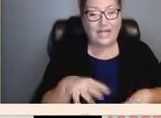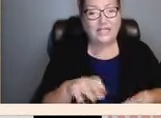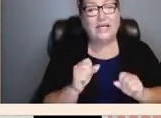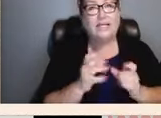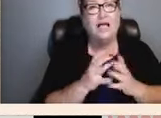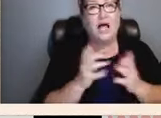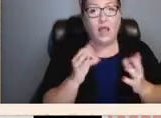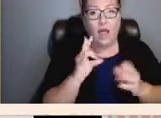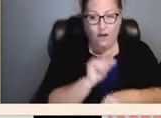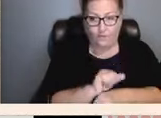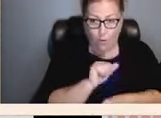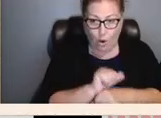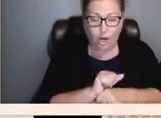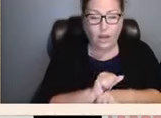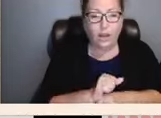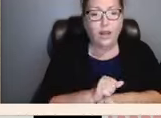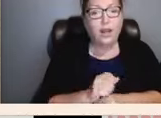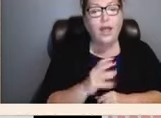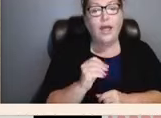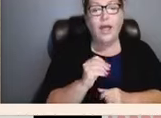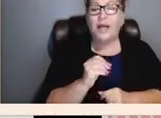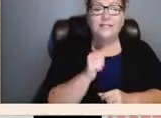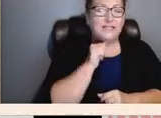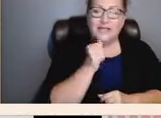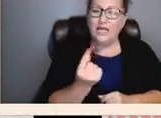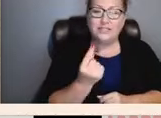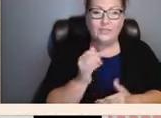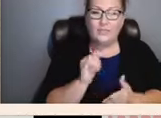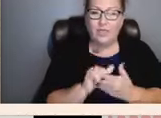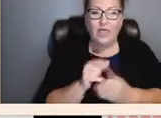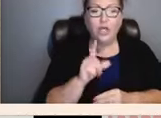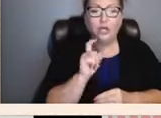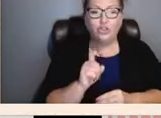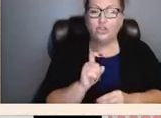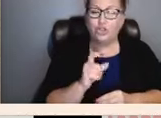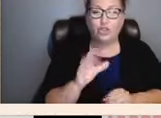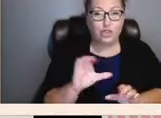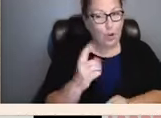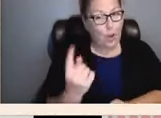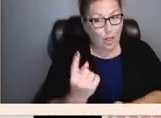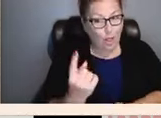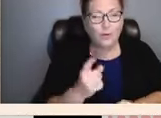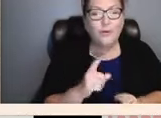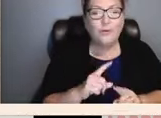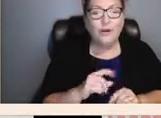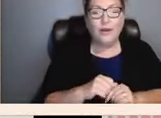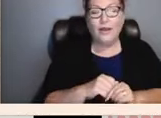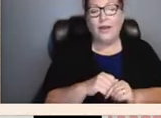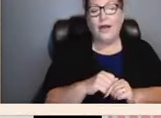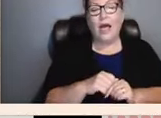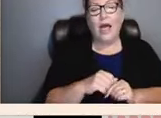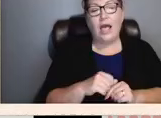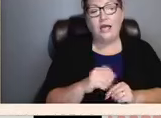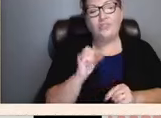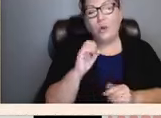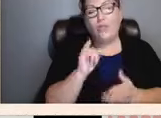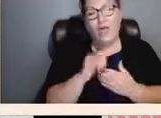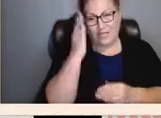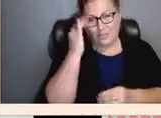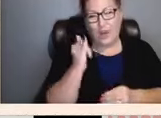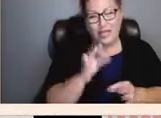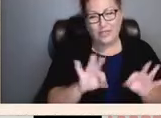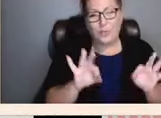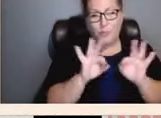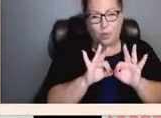work. And it's not something that you should go alone, that you should do alone. So that's why it's important